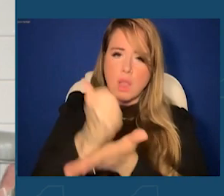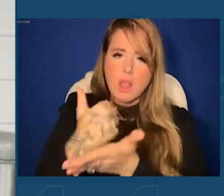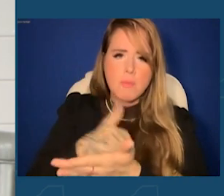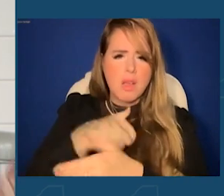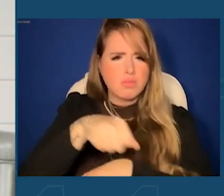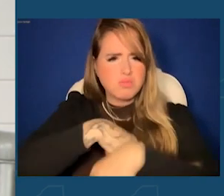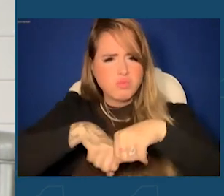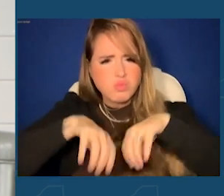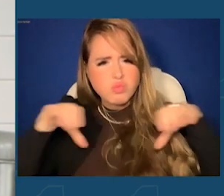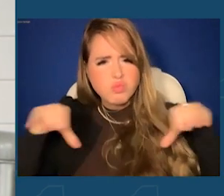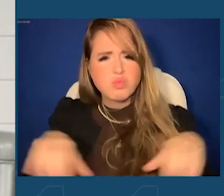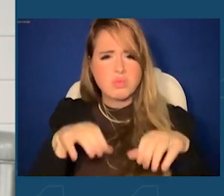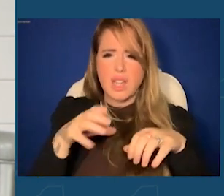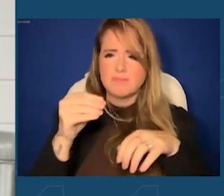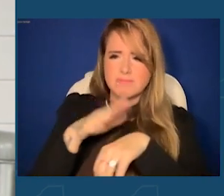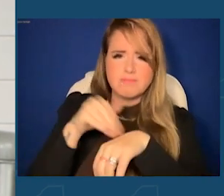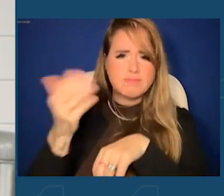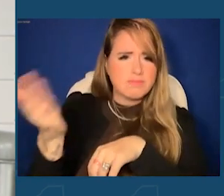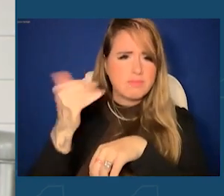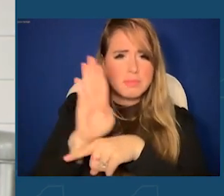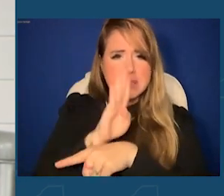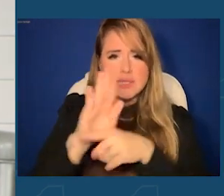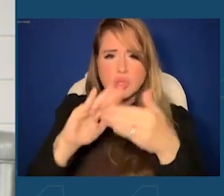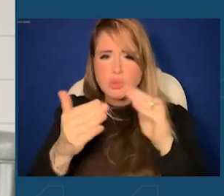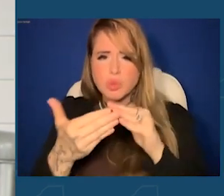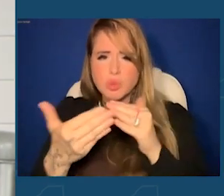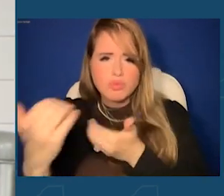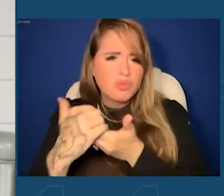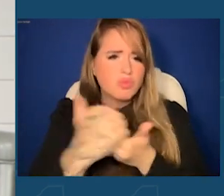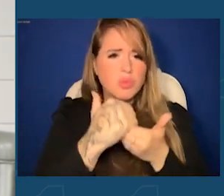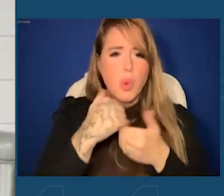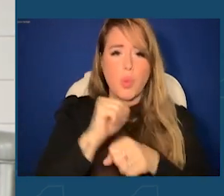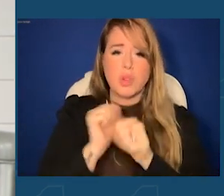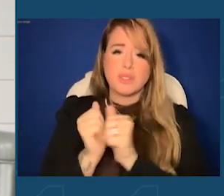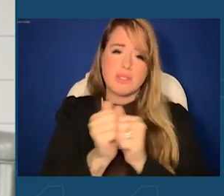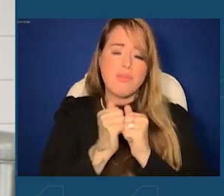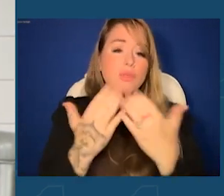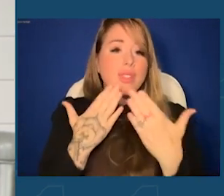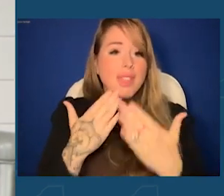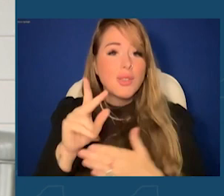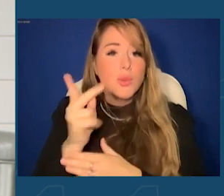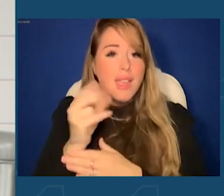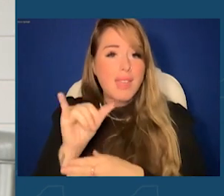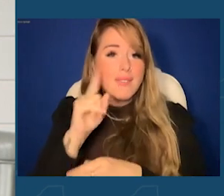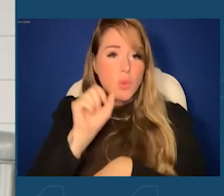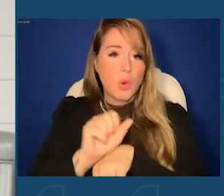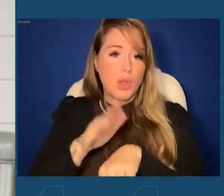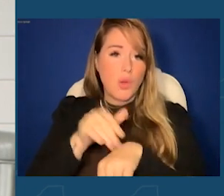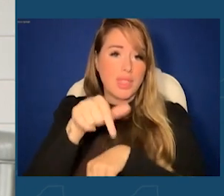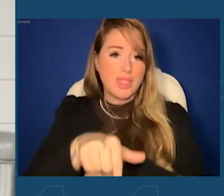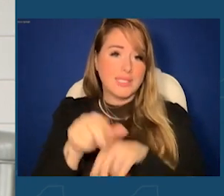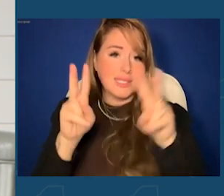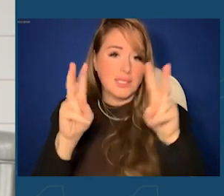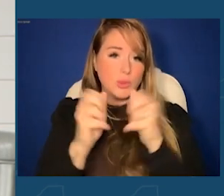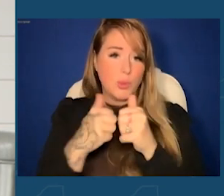business community to bear and the influence that you have. So thank you, Kathy, for working on this issue with us as well.